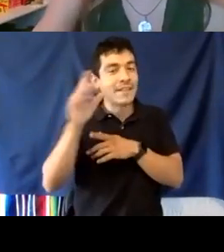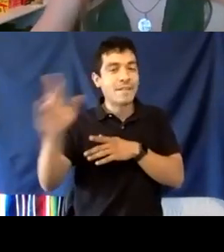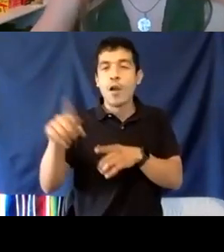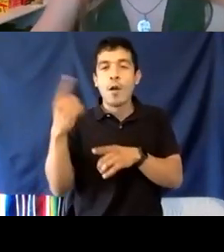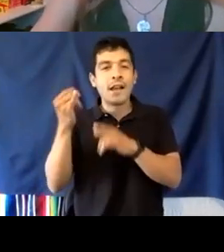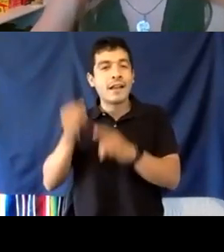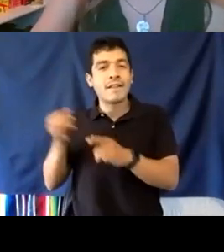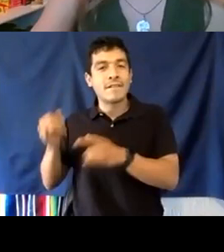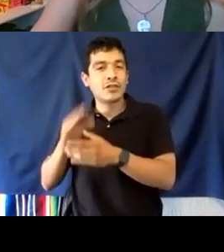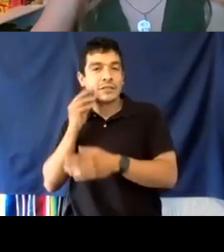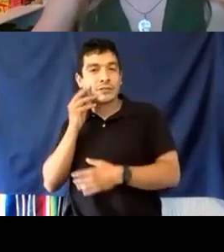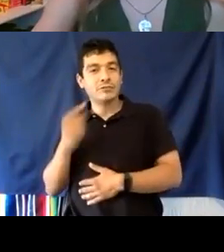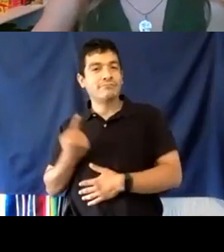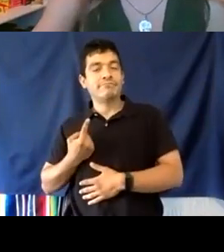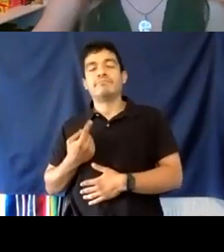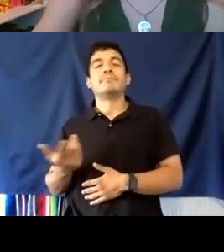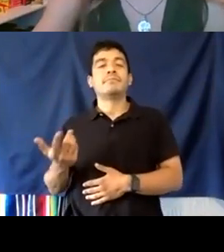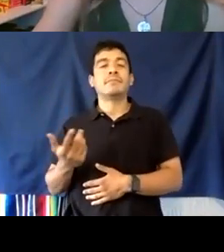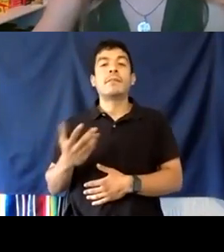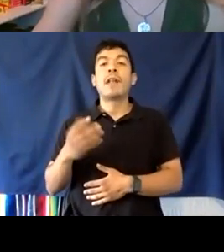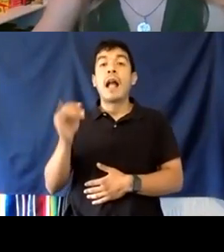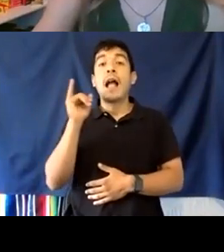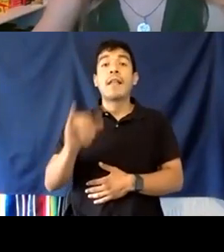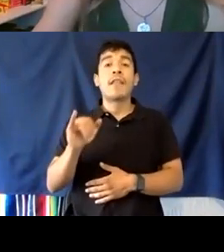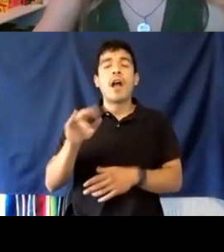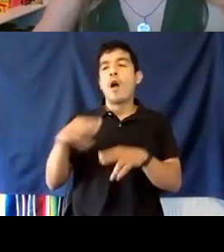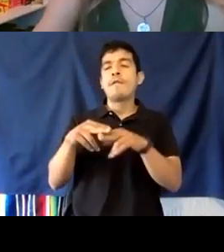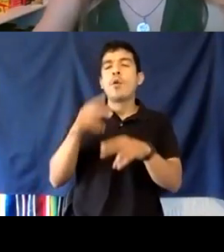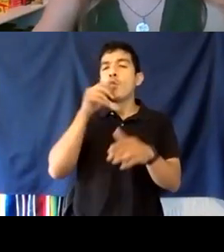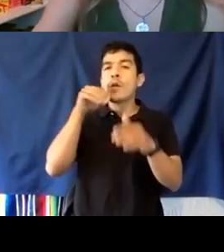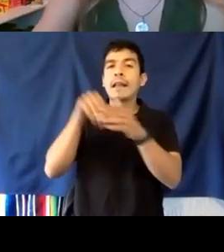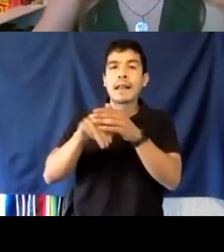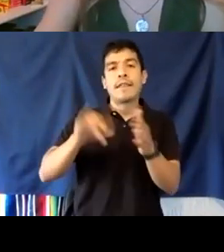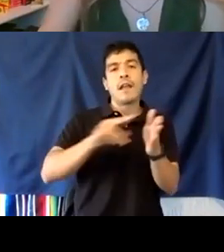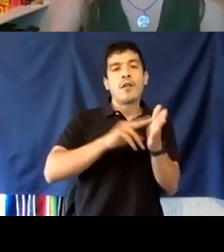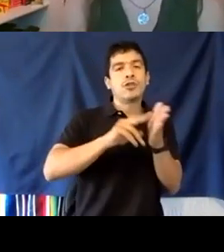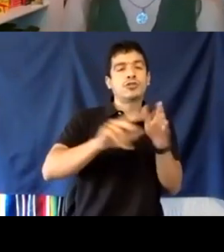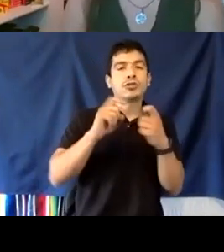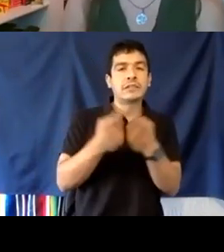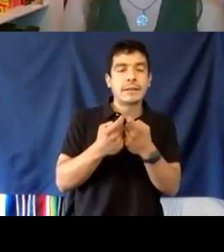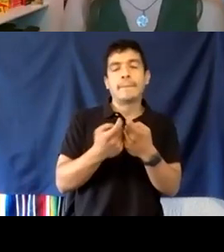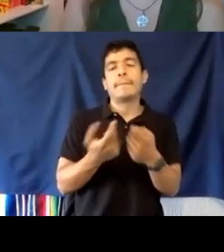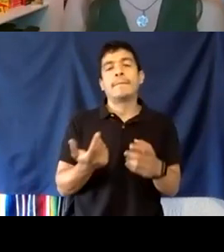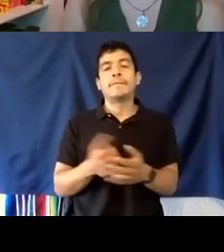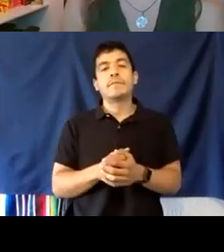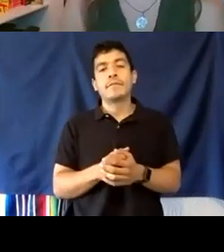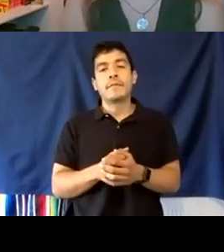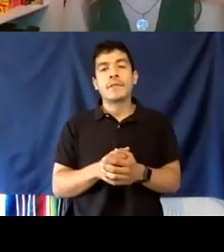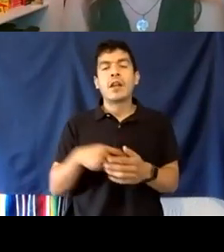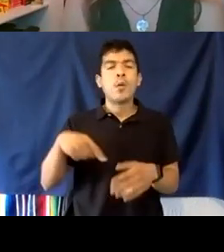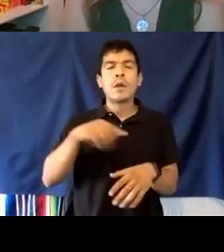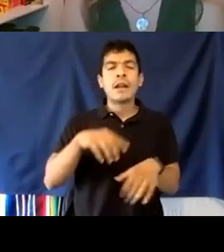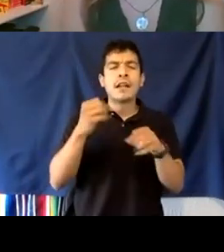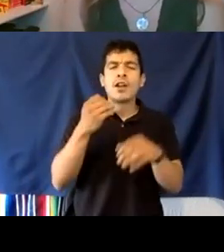experience. And the composition of the research teams, of course. And we take good care